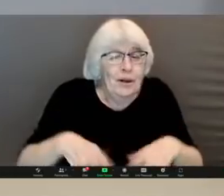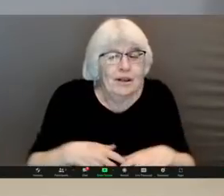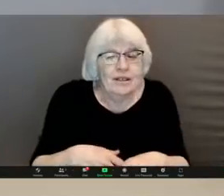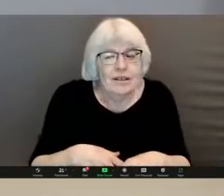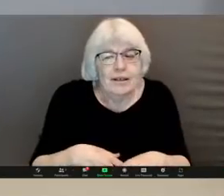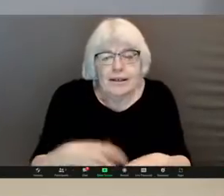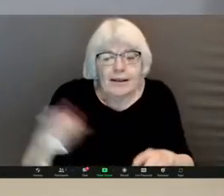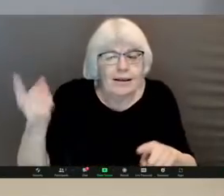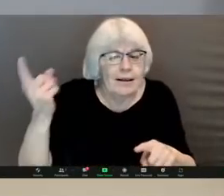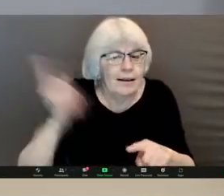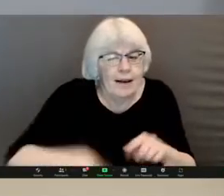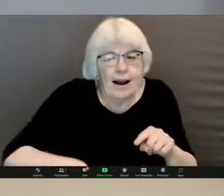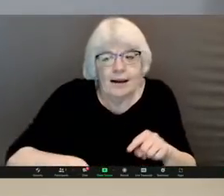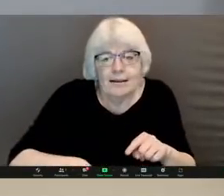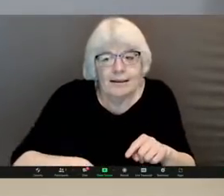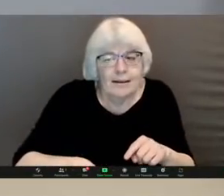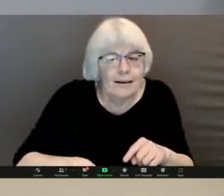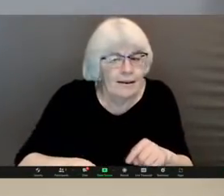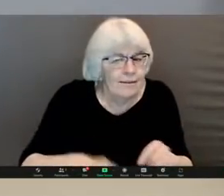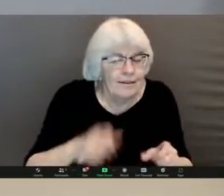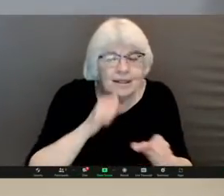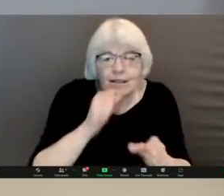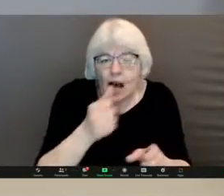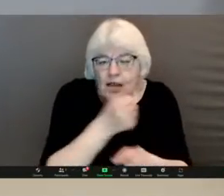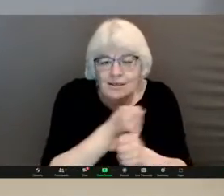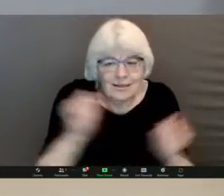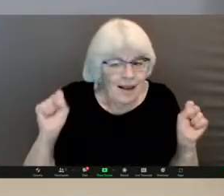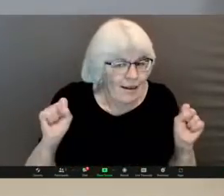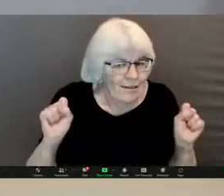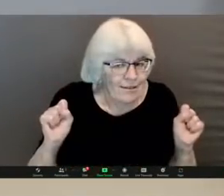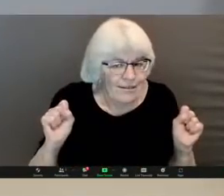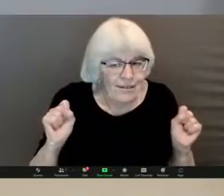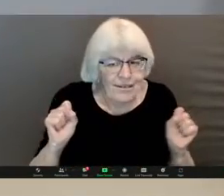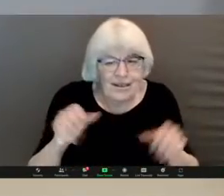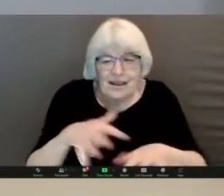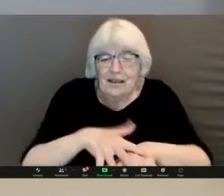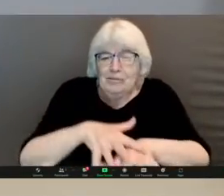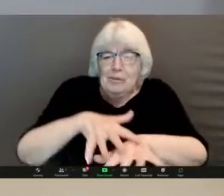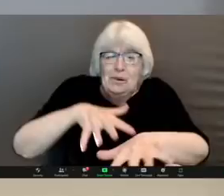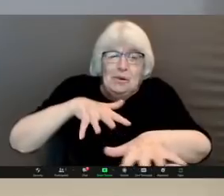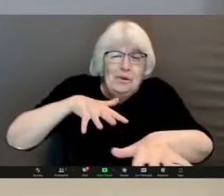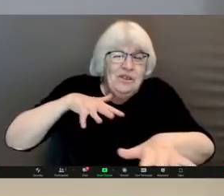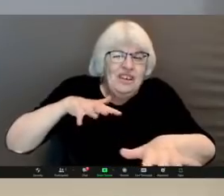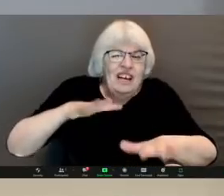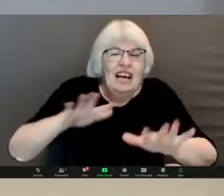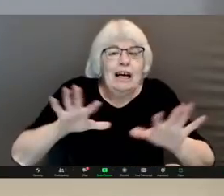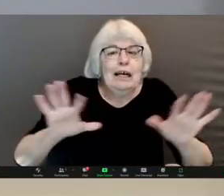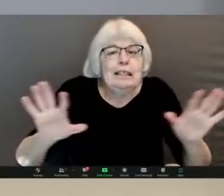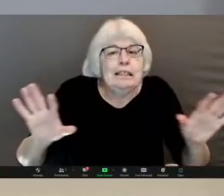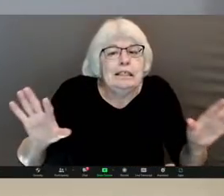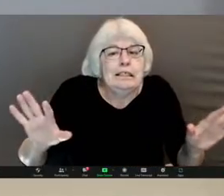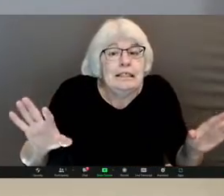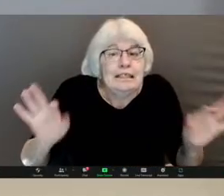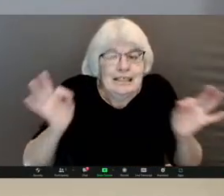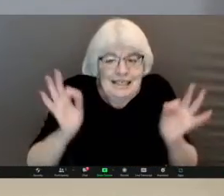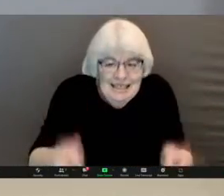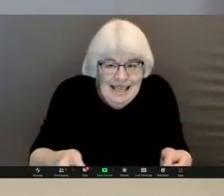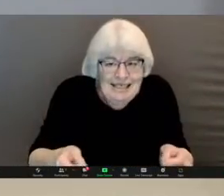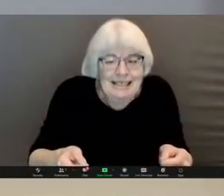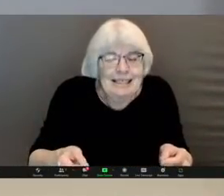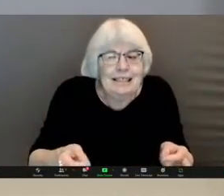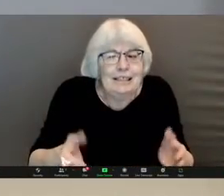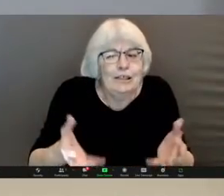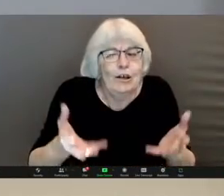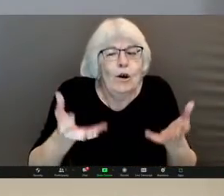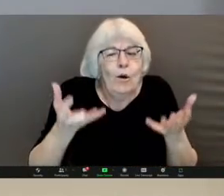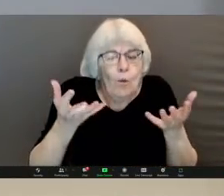order to to make sure it's safe for everybody, anyone who's not vaccinated, anyone